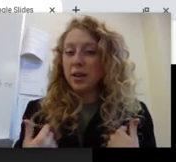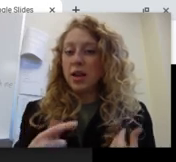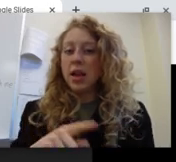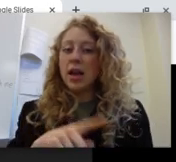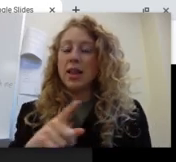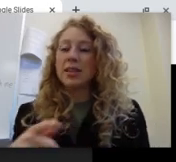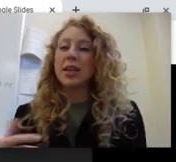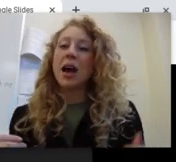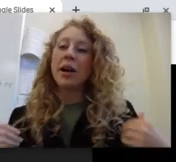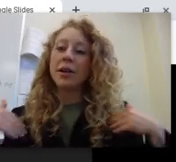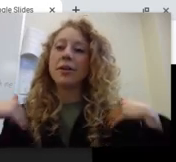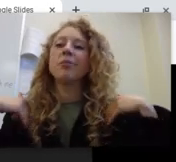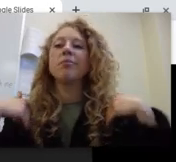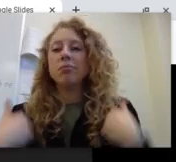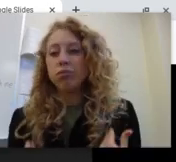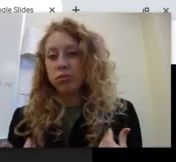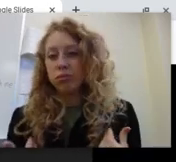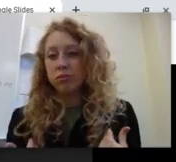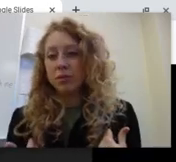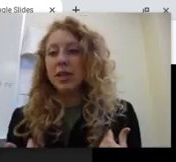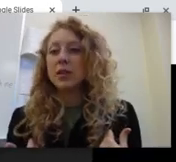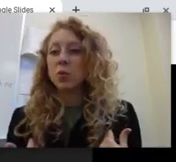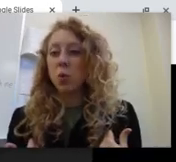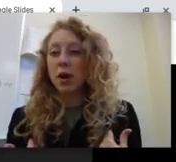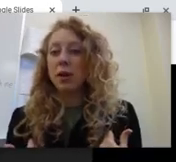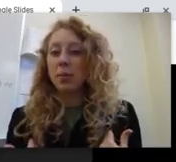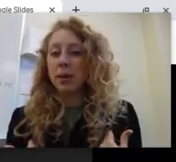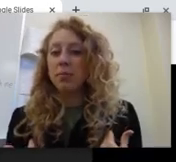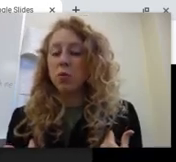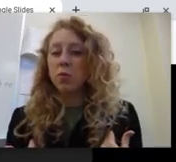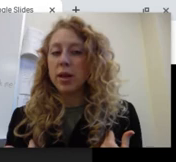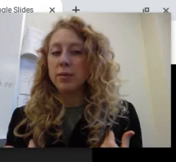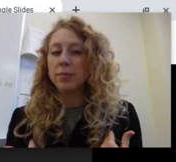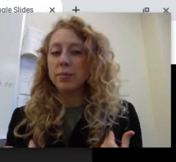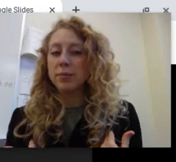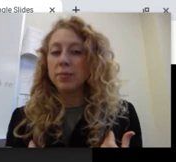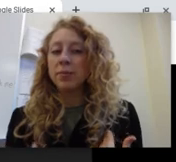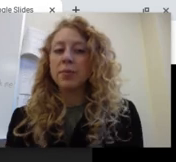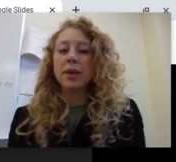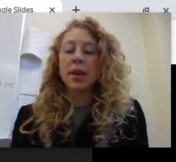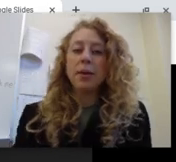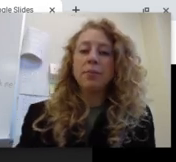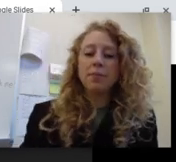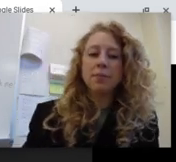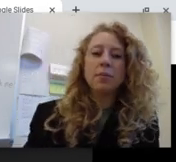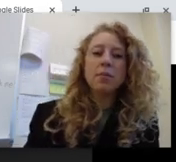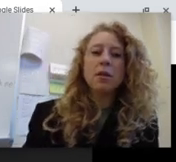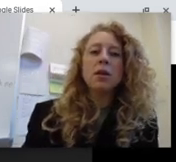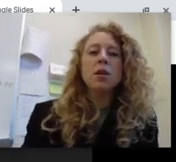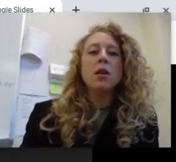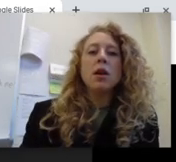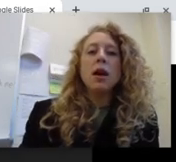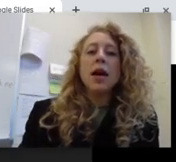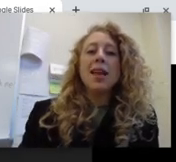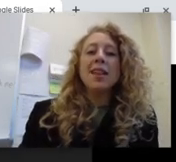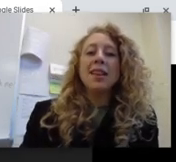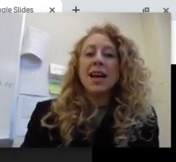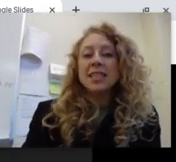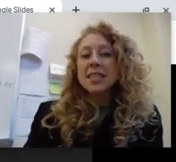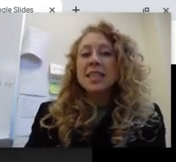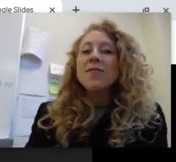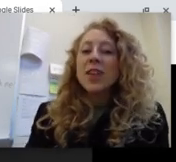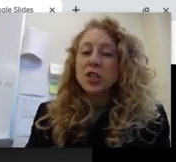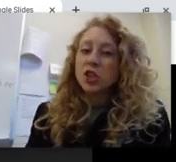here. And then tired is one big movement. Okay. And